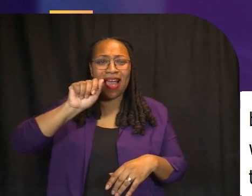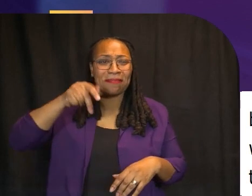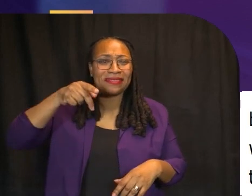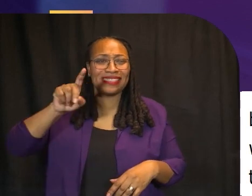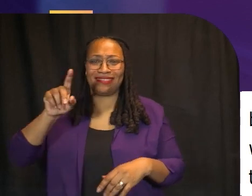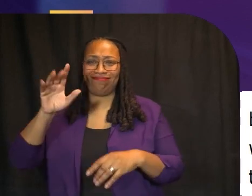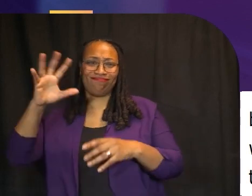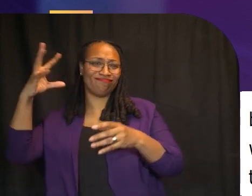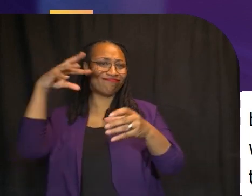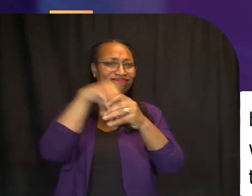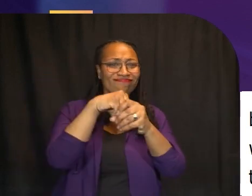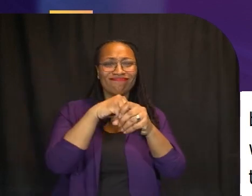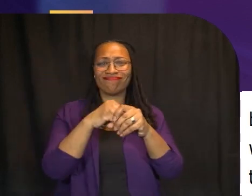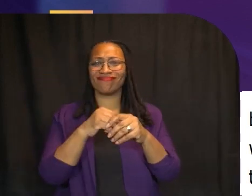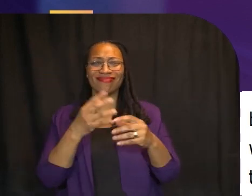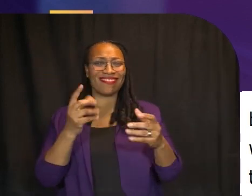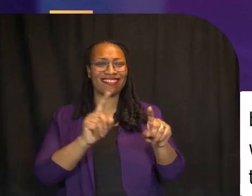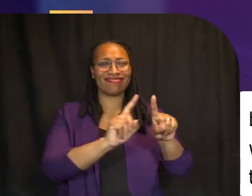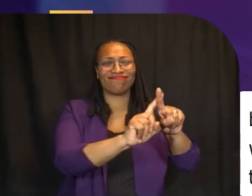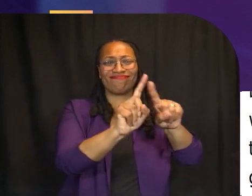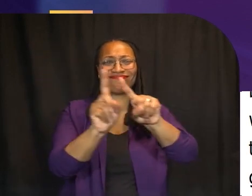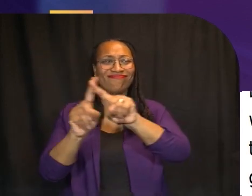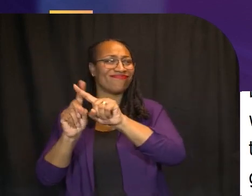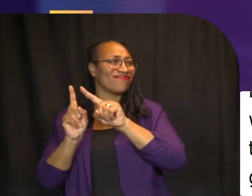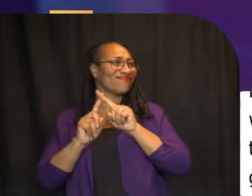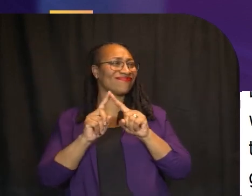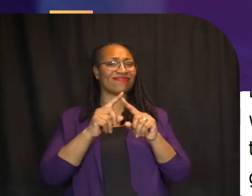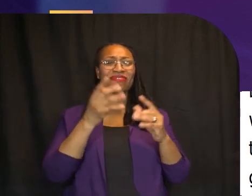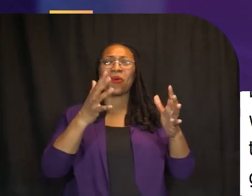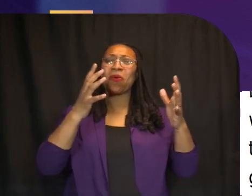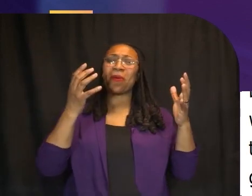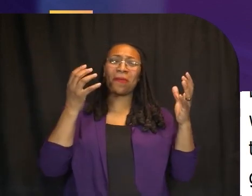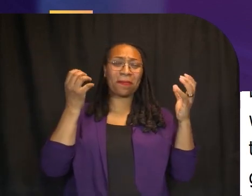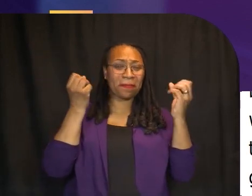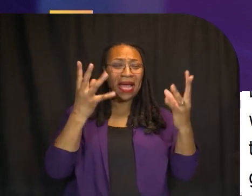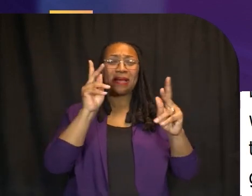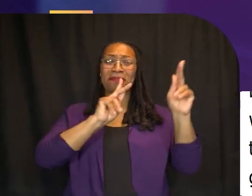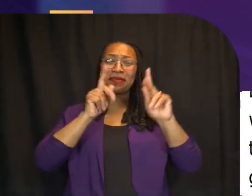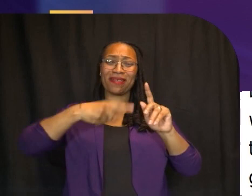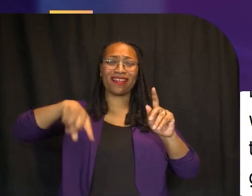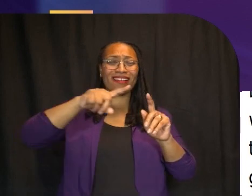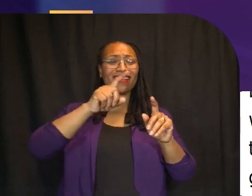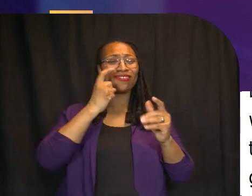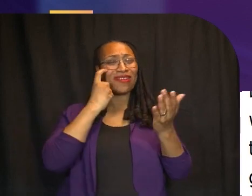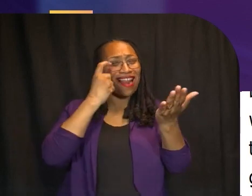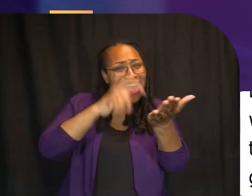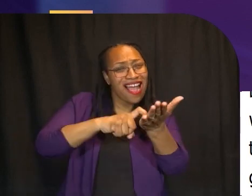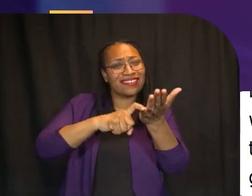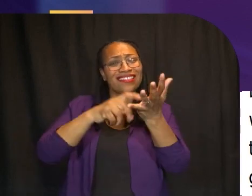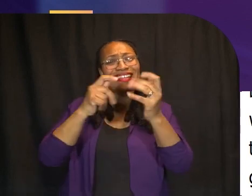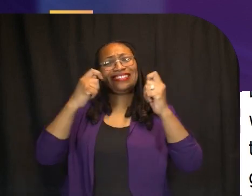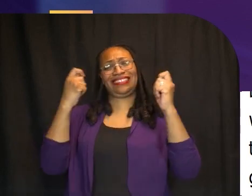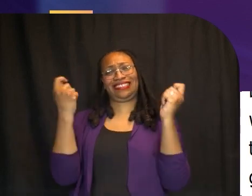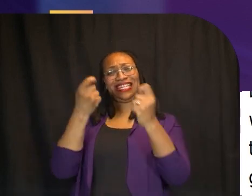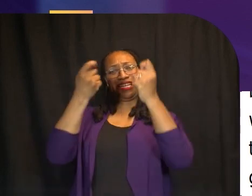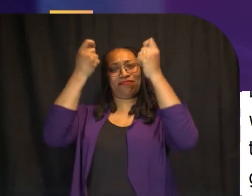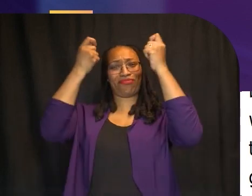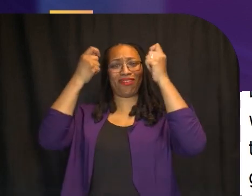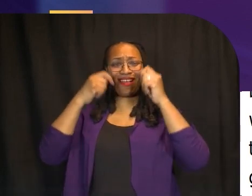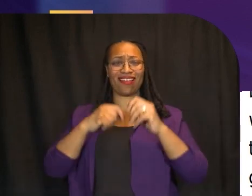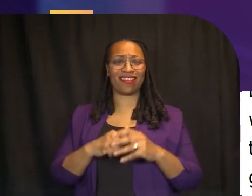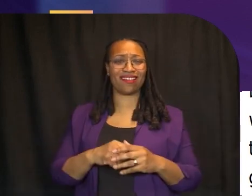be, but we only get there by making visible the complexity and nuance of